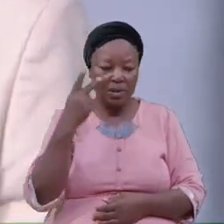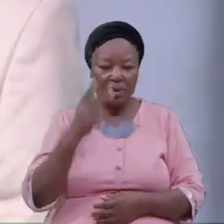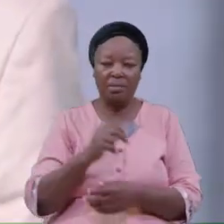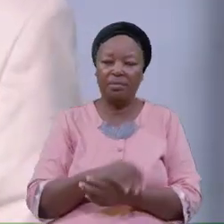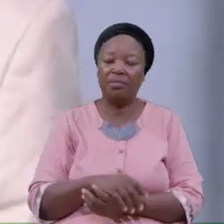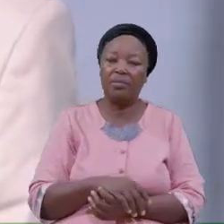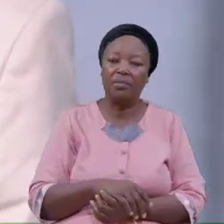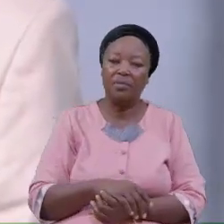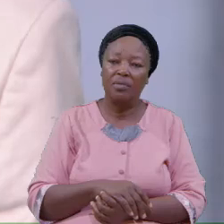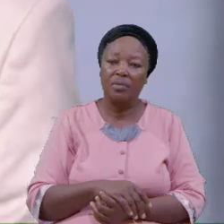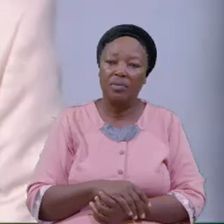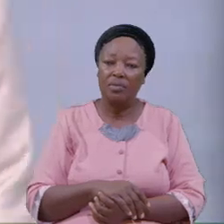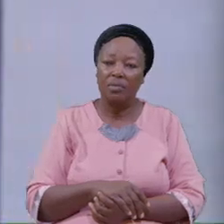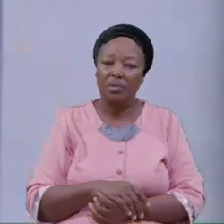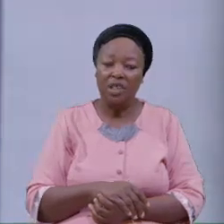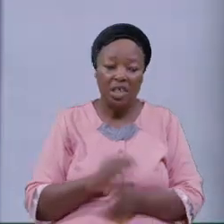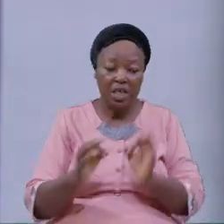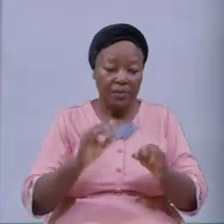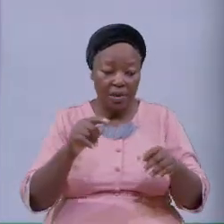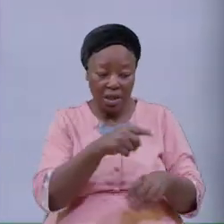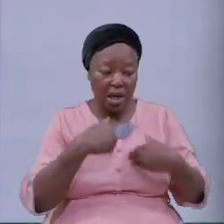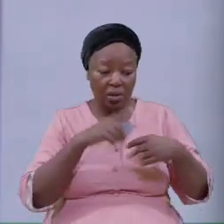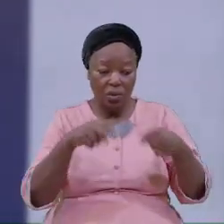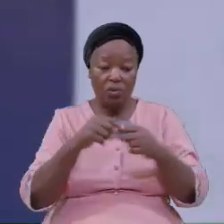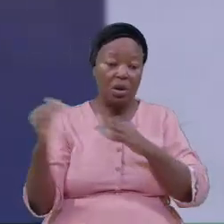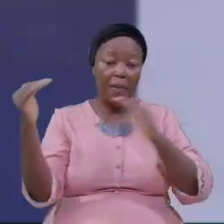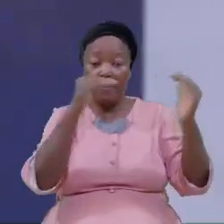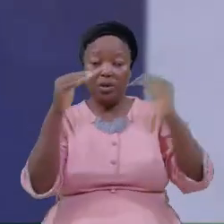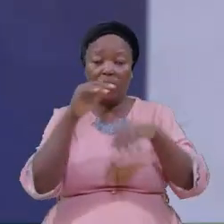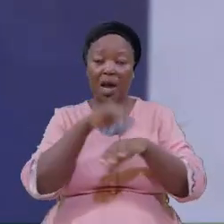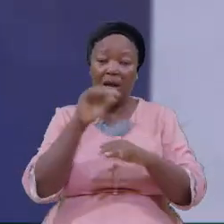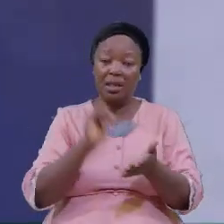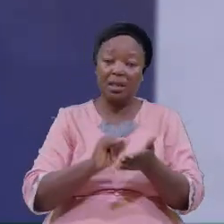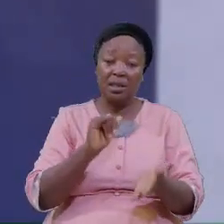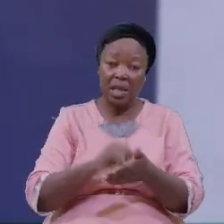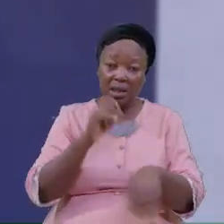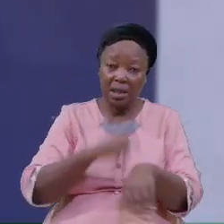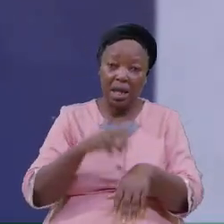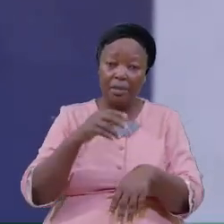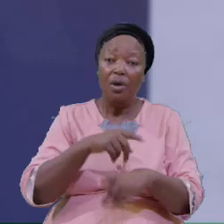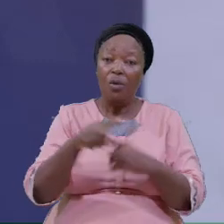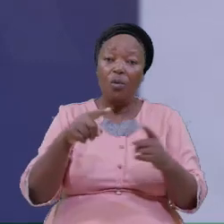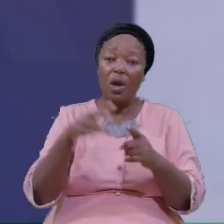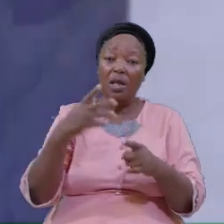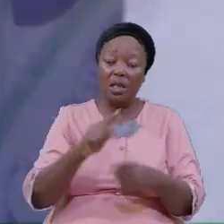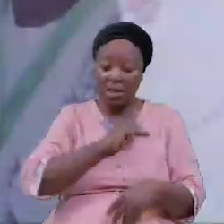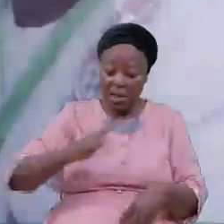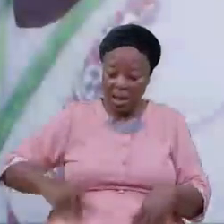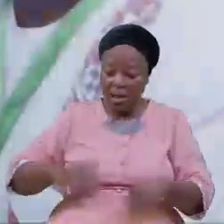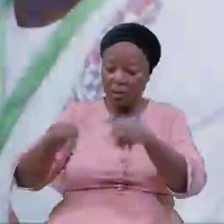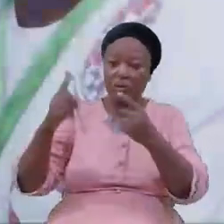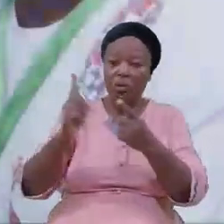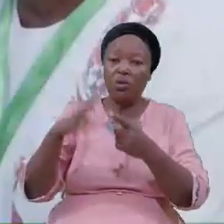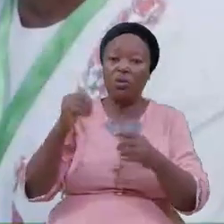If he had gone to the battle at the time in the periods when kings go to battle,